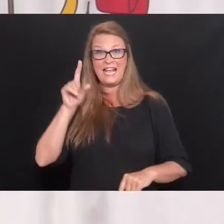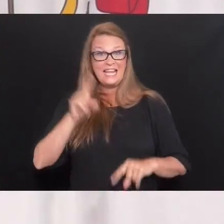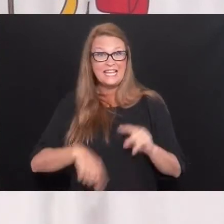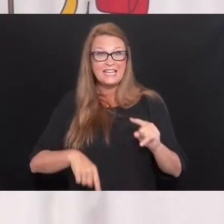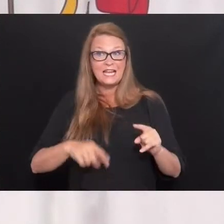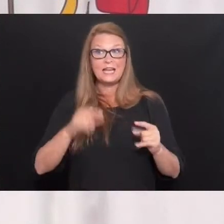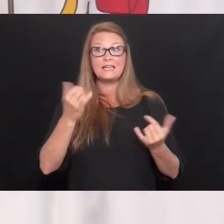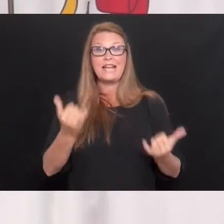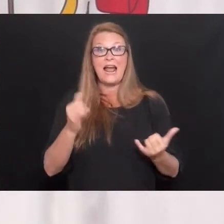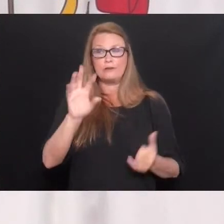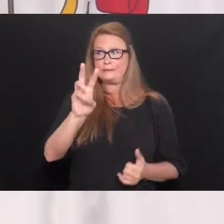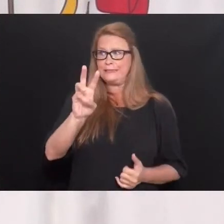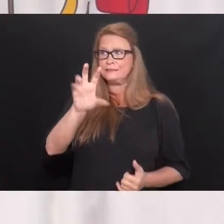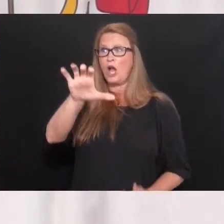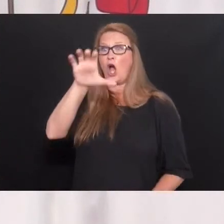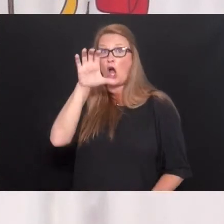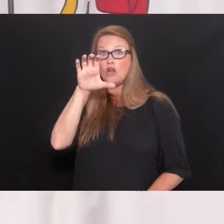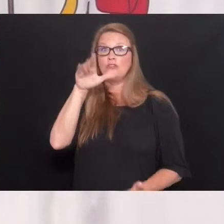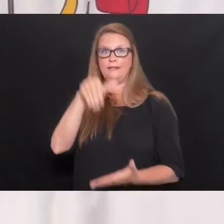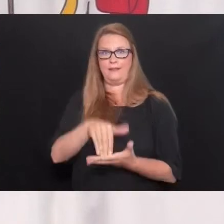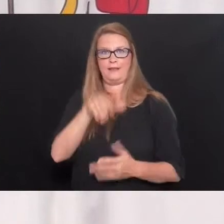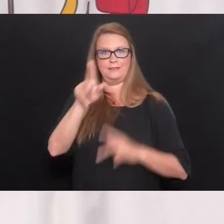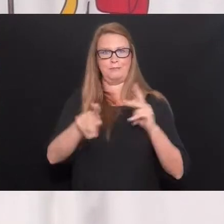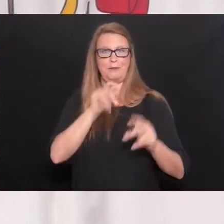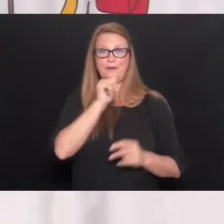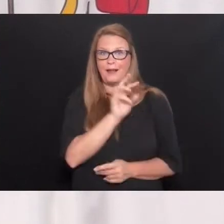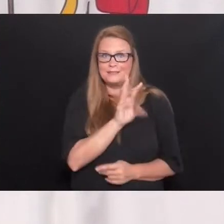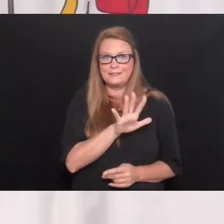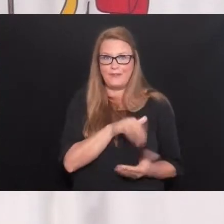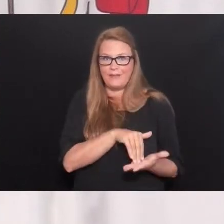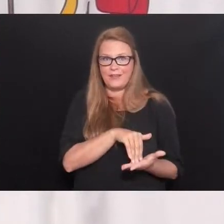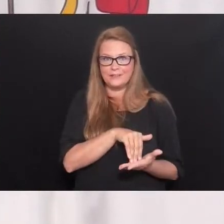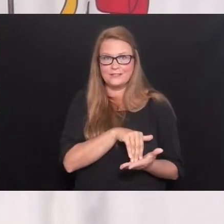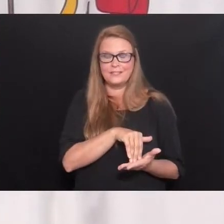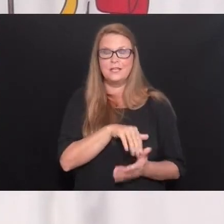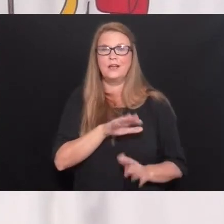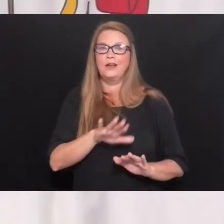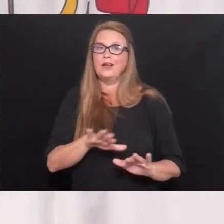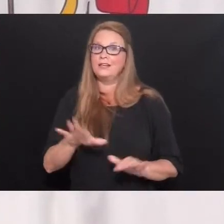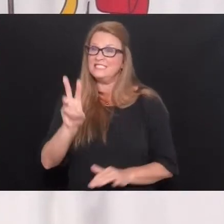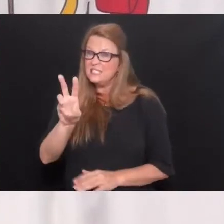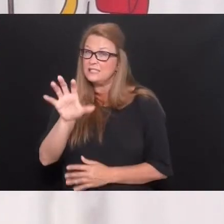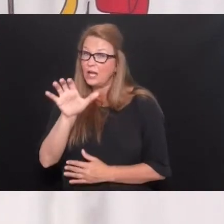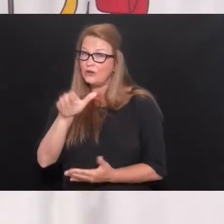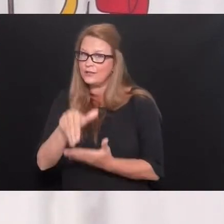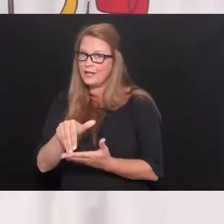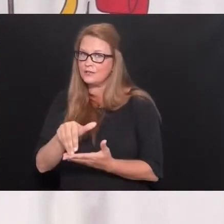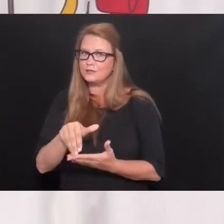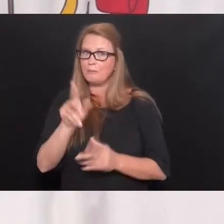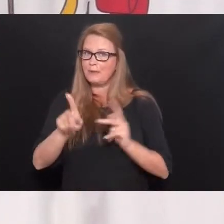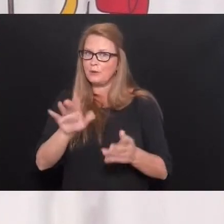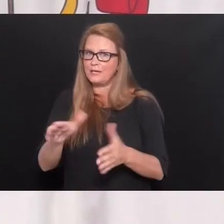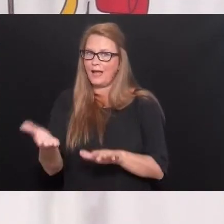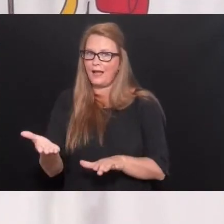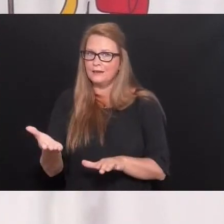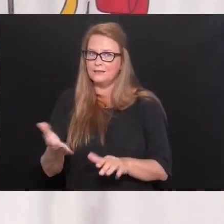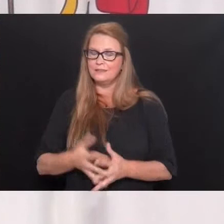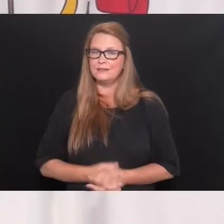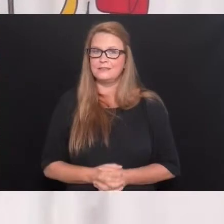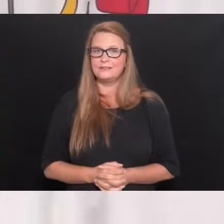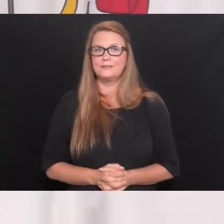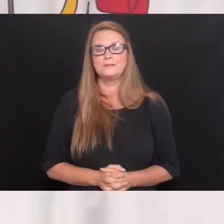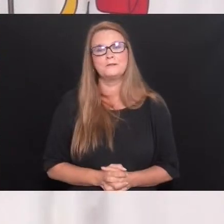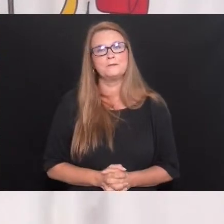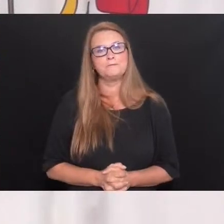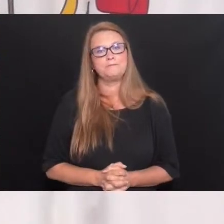it's 600 and some thousand. You know, with all that, I would just end by just saying just this.